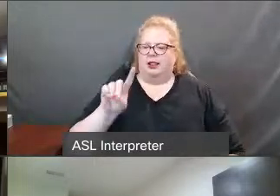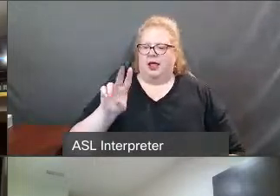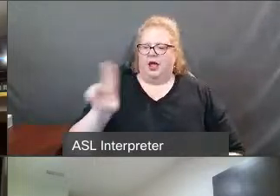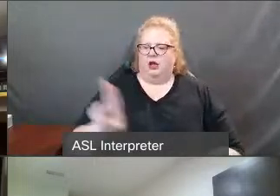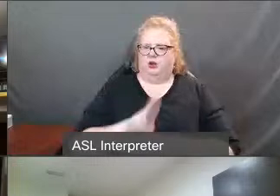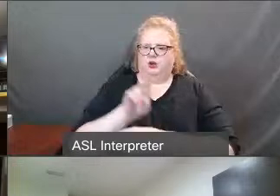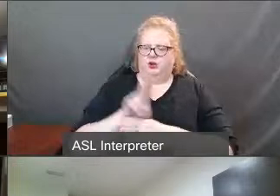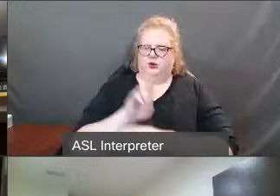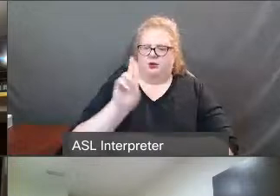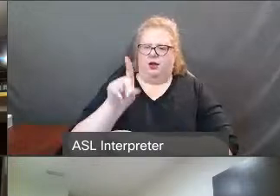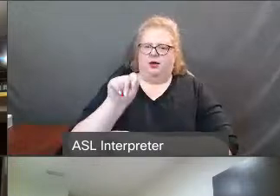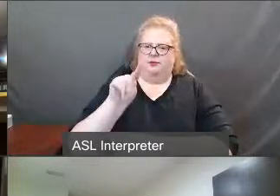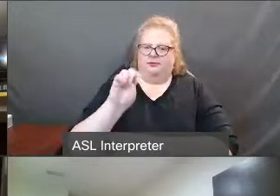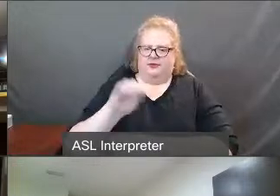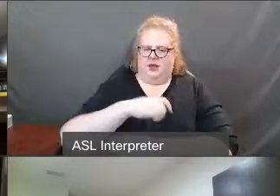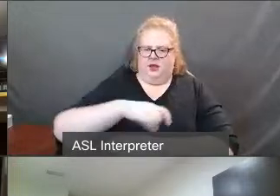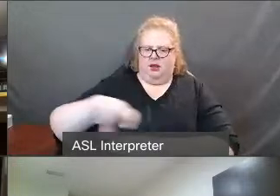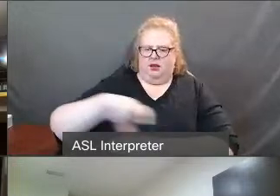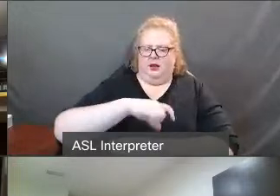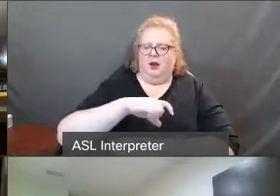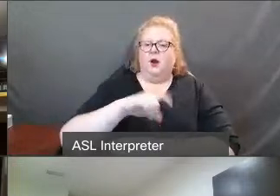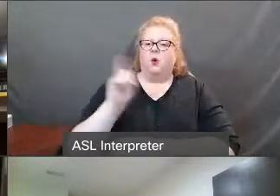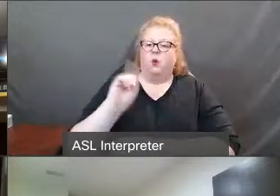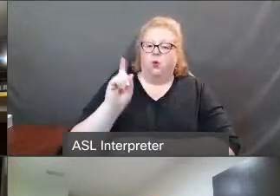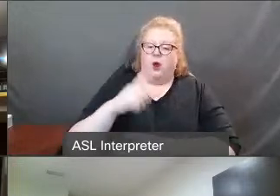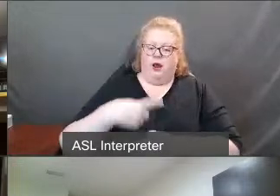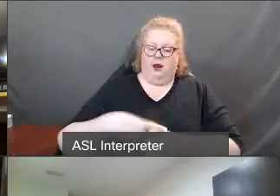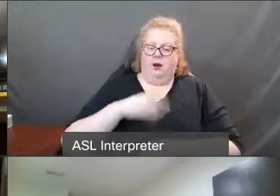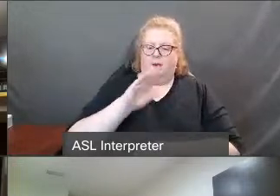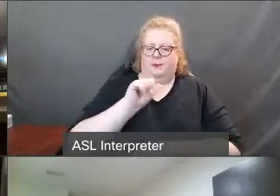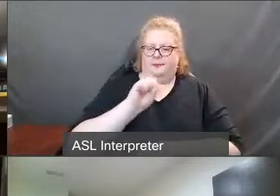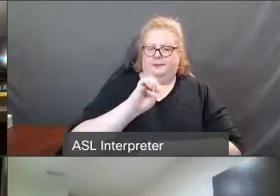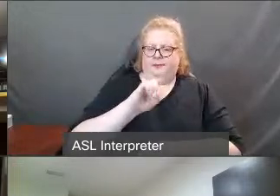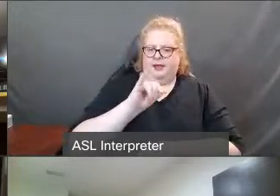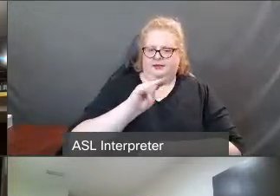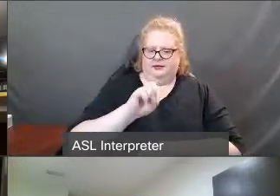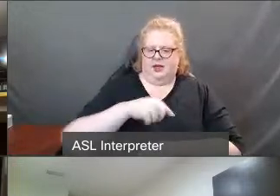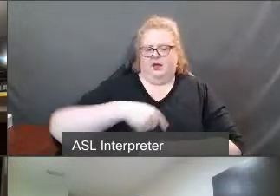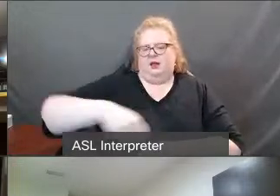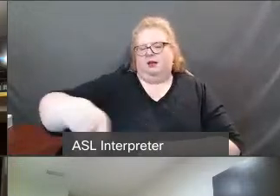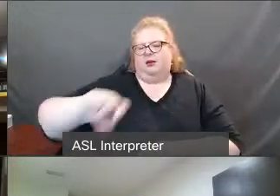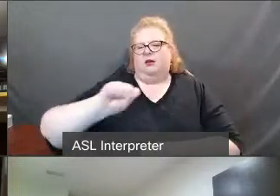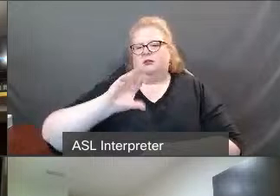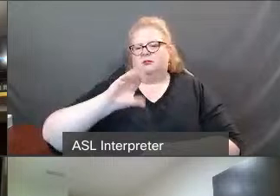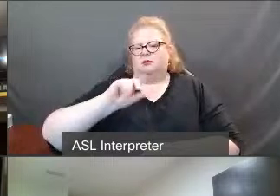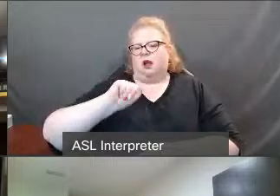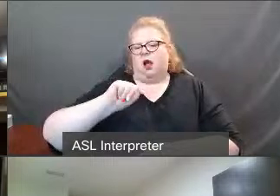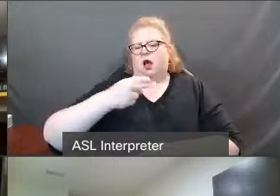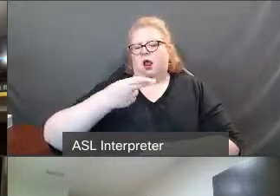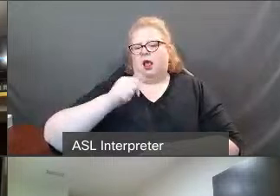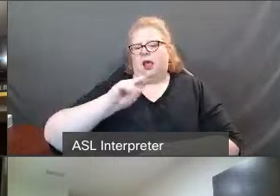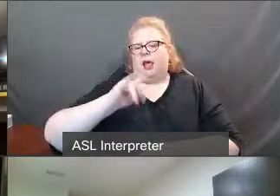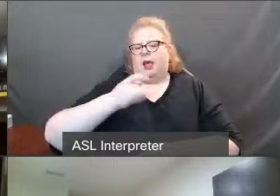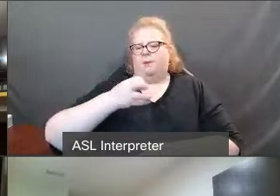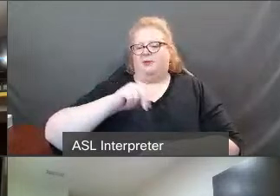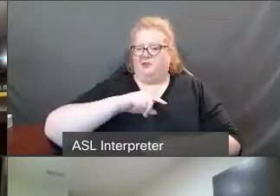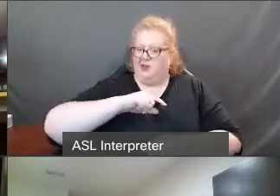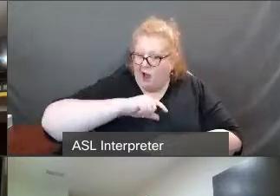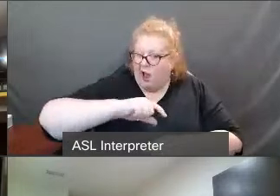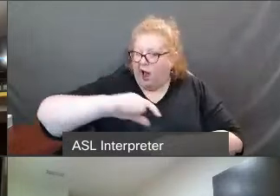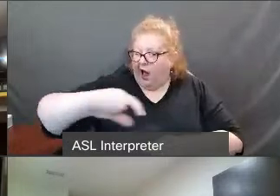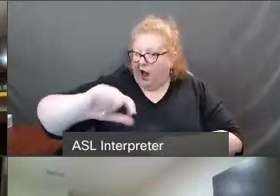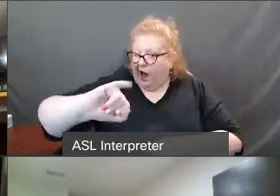on Scott Hamilton between Baseline, and help me with the northern perimeter. I'm not sure it needs to go all the way to I-30,